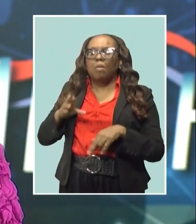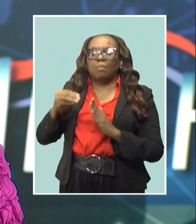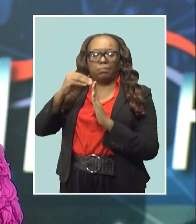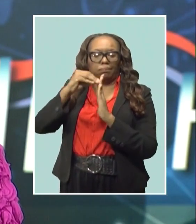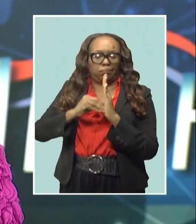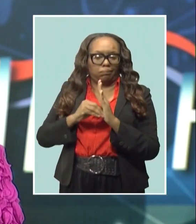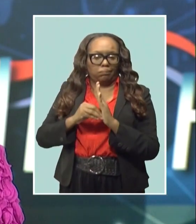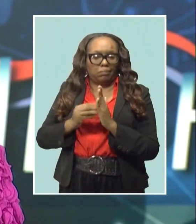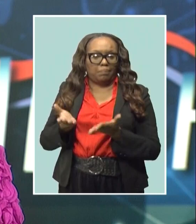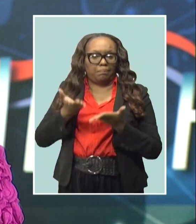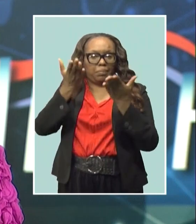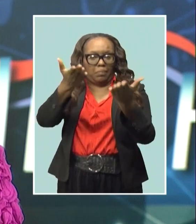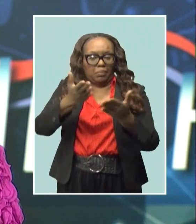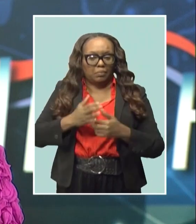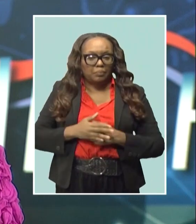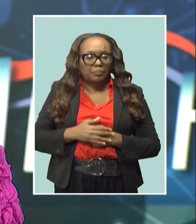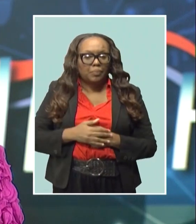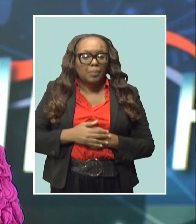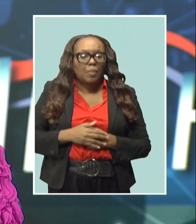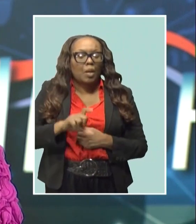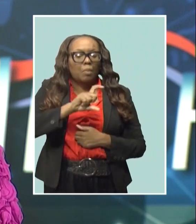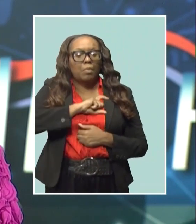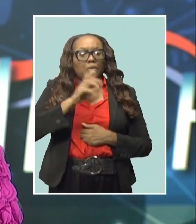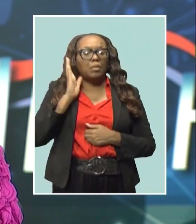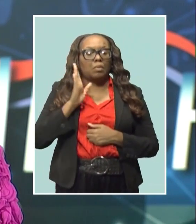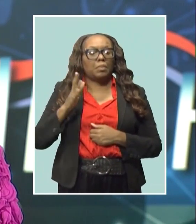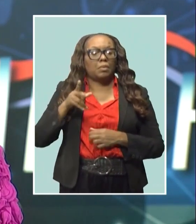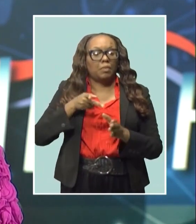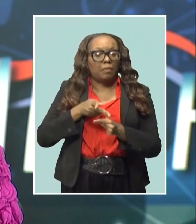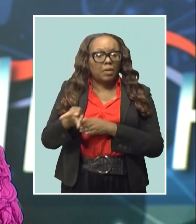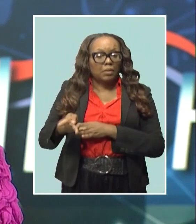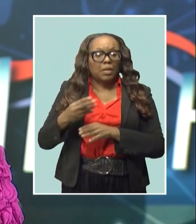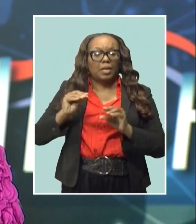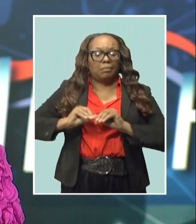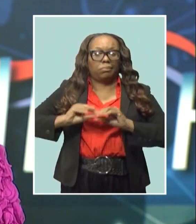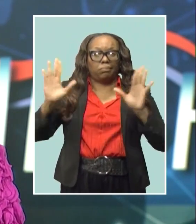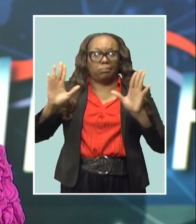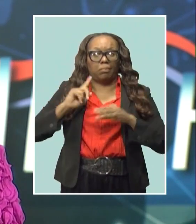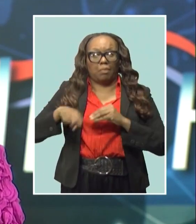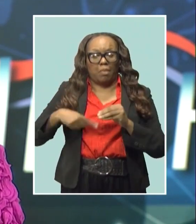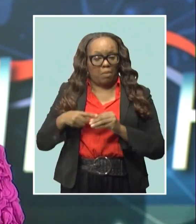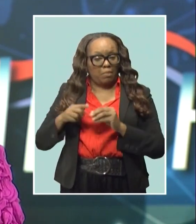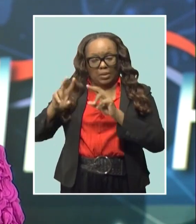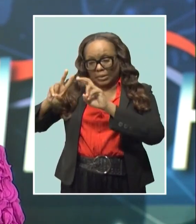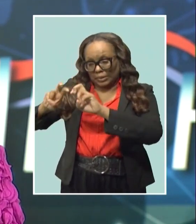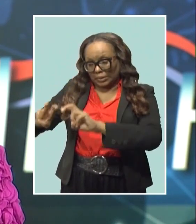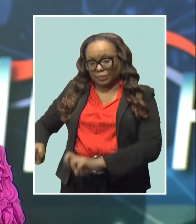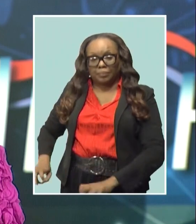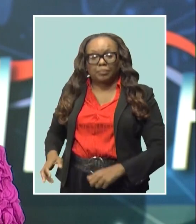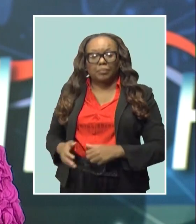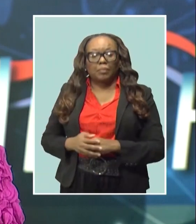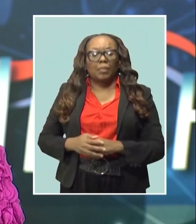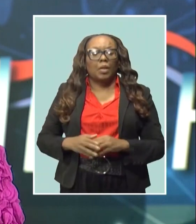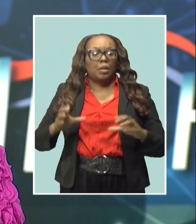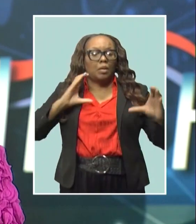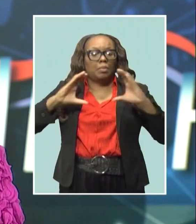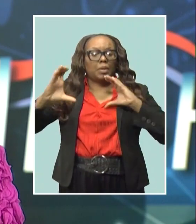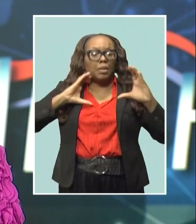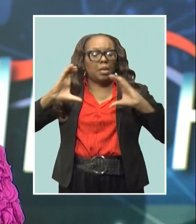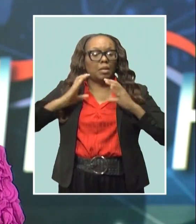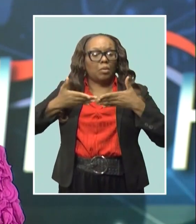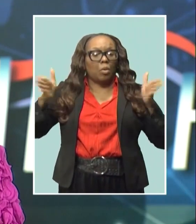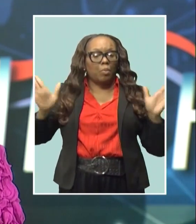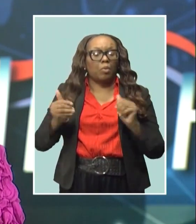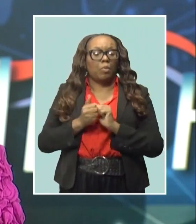Commissioner Boyce says police will be professional and transparent in the investigation. He added that the communication lines remain open with